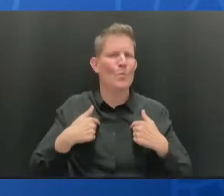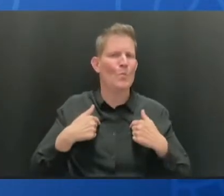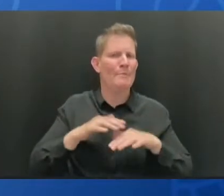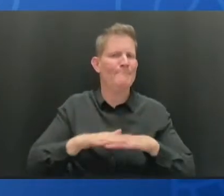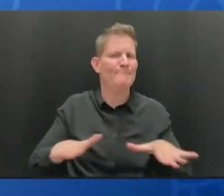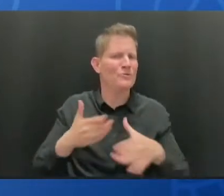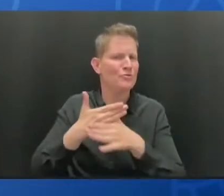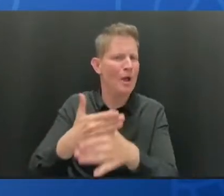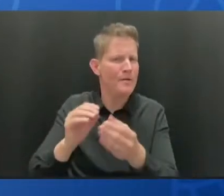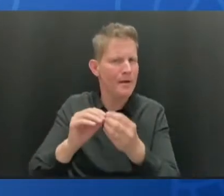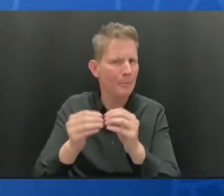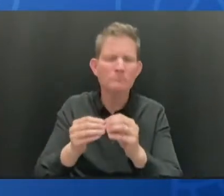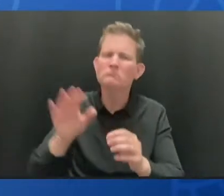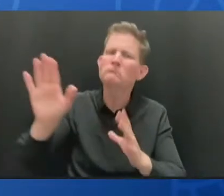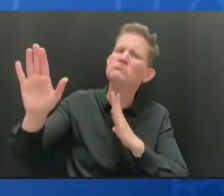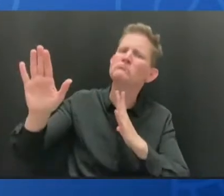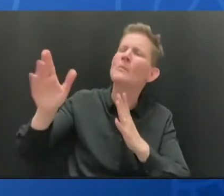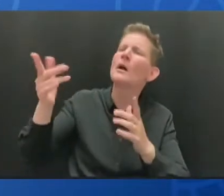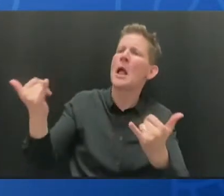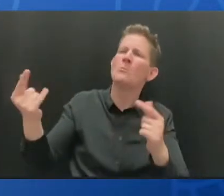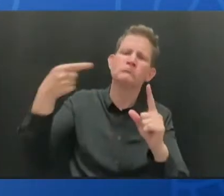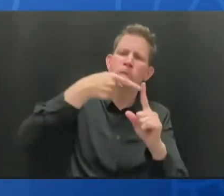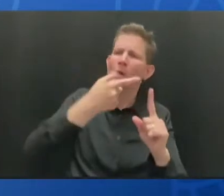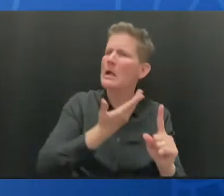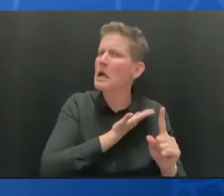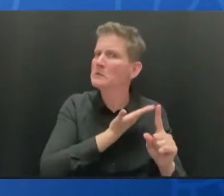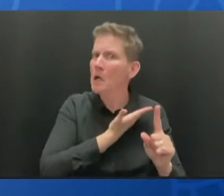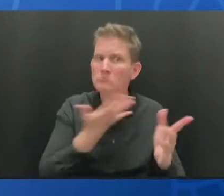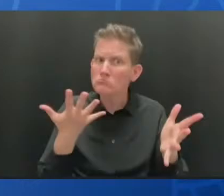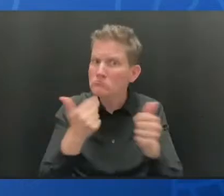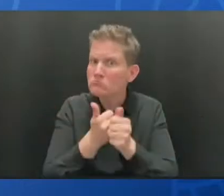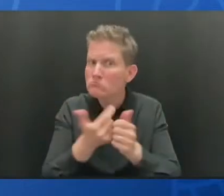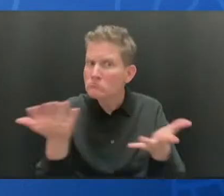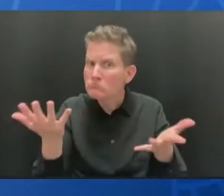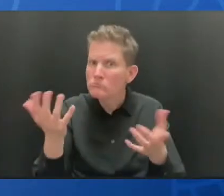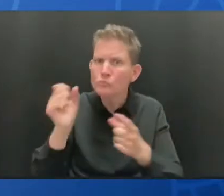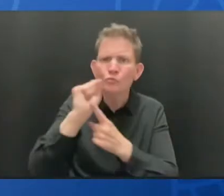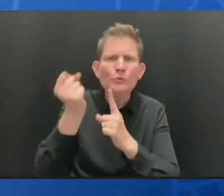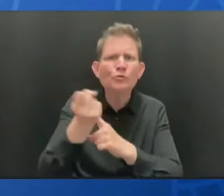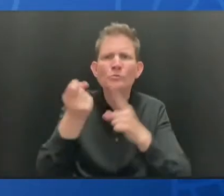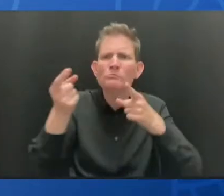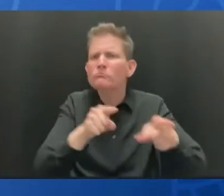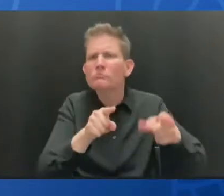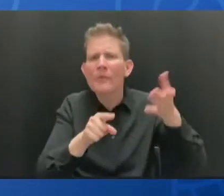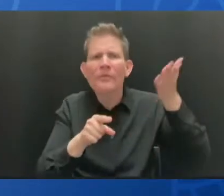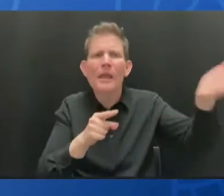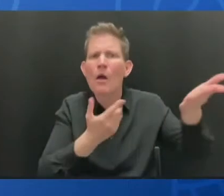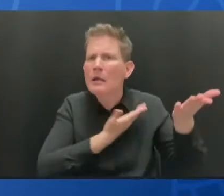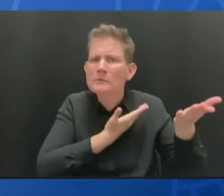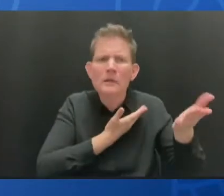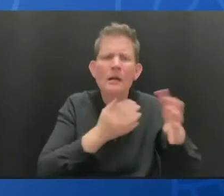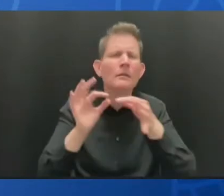yes. What is the situation there, as you understand it, with the GHF and